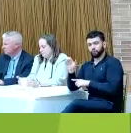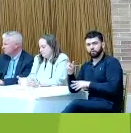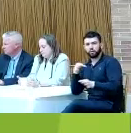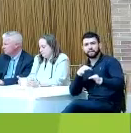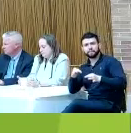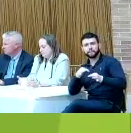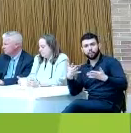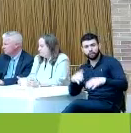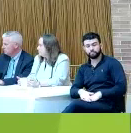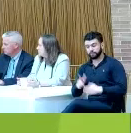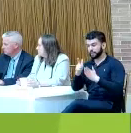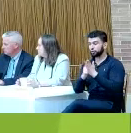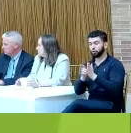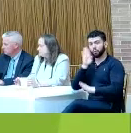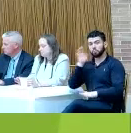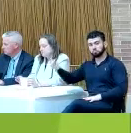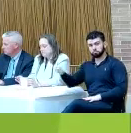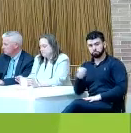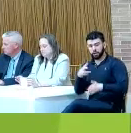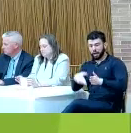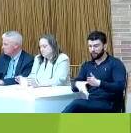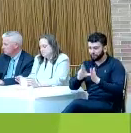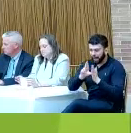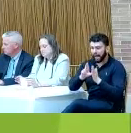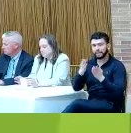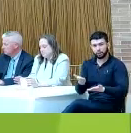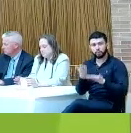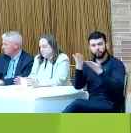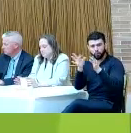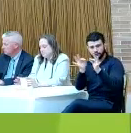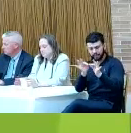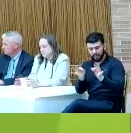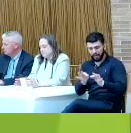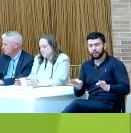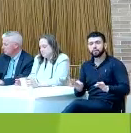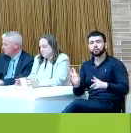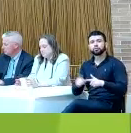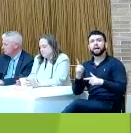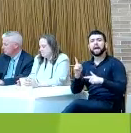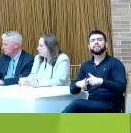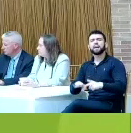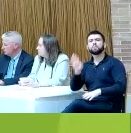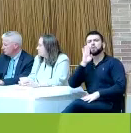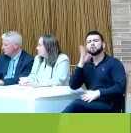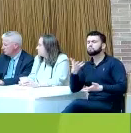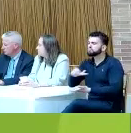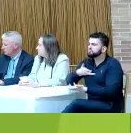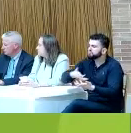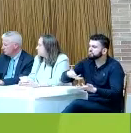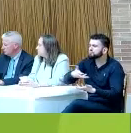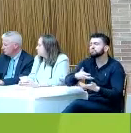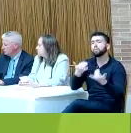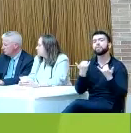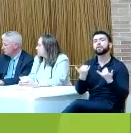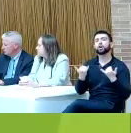the attorney would have to revise the the proposed language and furthermore insisted on talking to the current landlord specifically